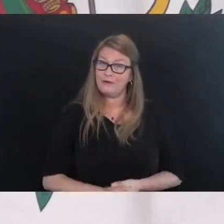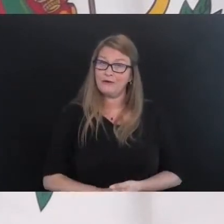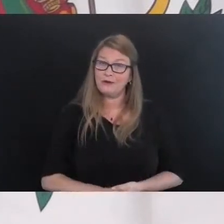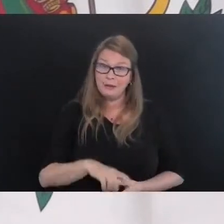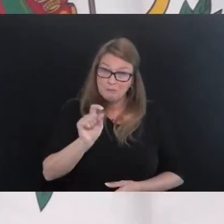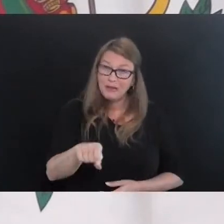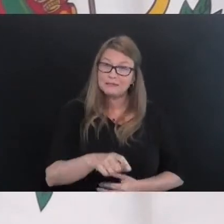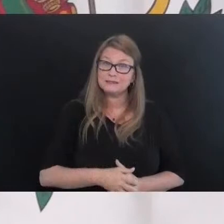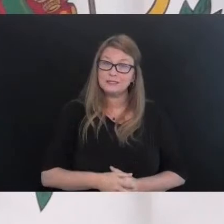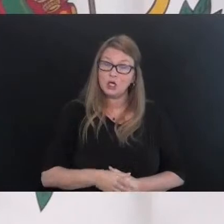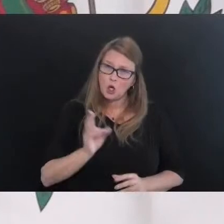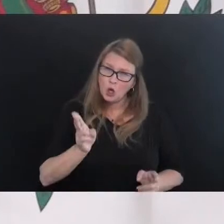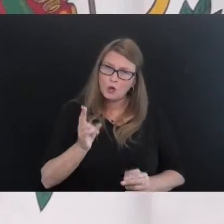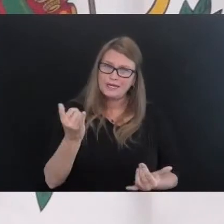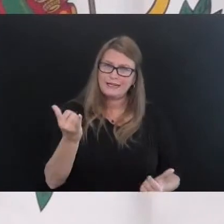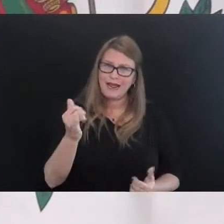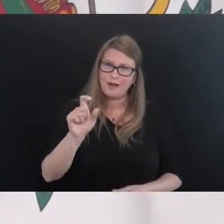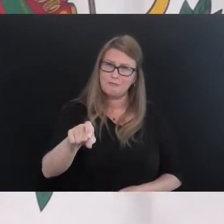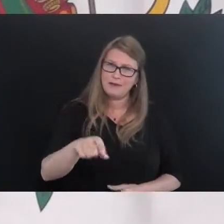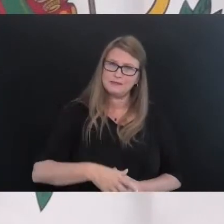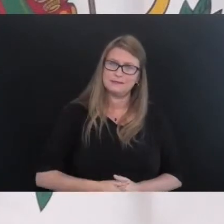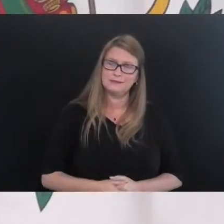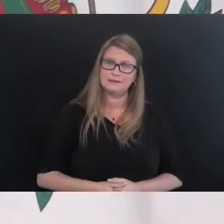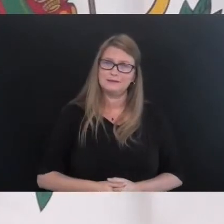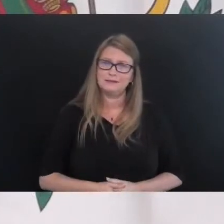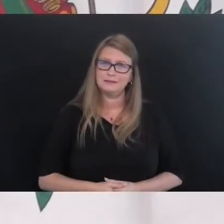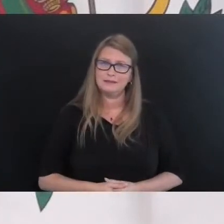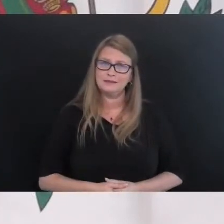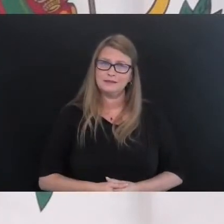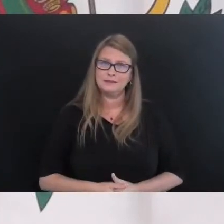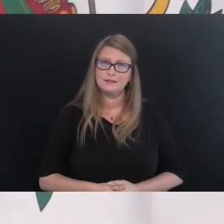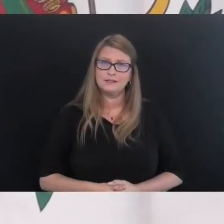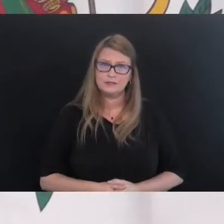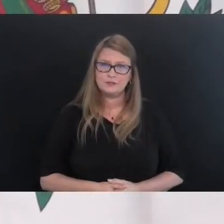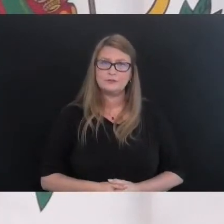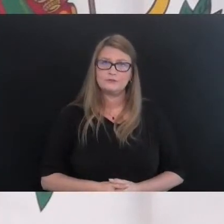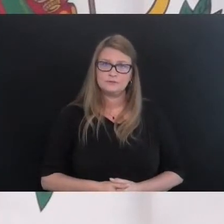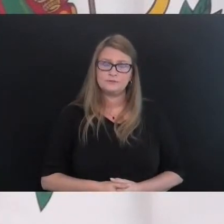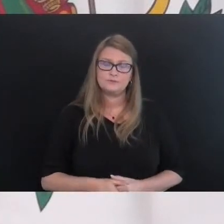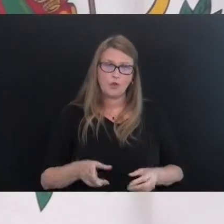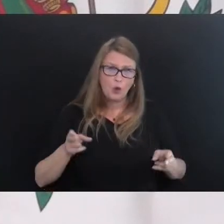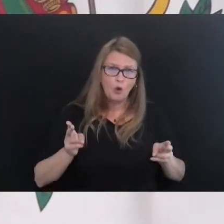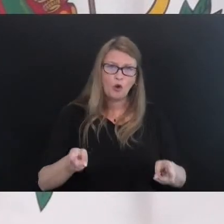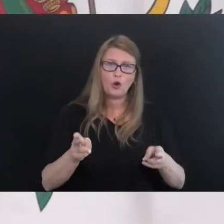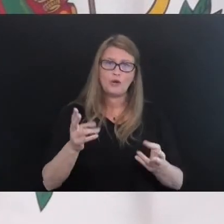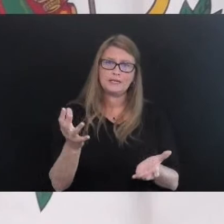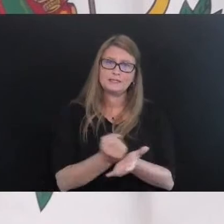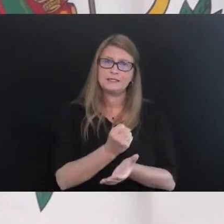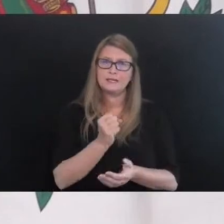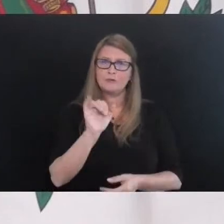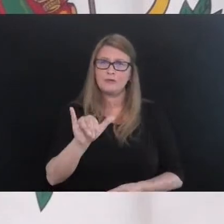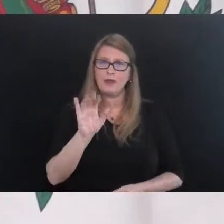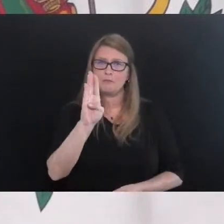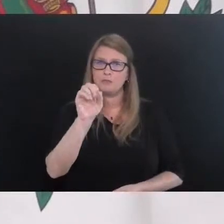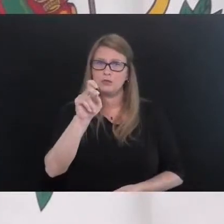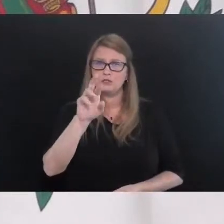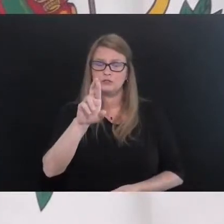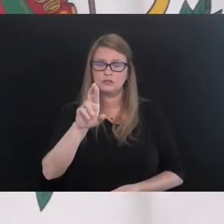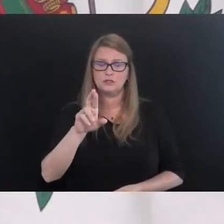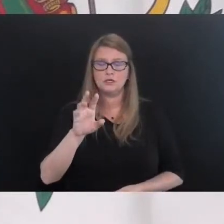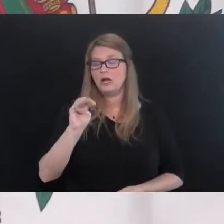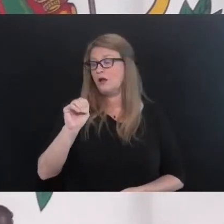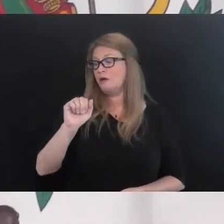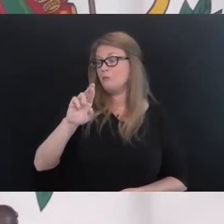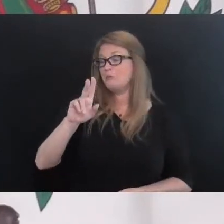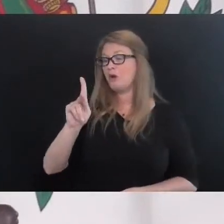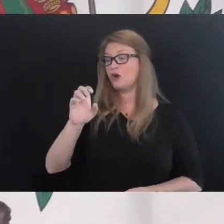got to really hurry. That's all there is to it. You've got to really, really hurry right now. Mark Curtis has come up with some